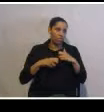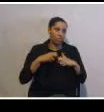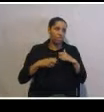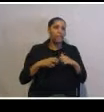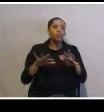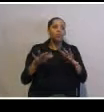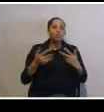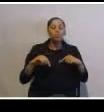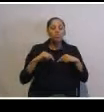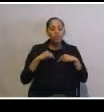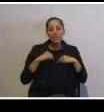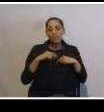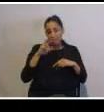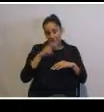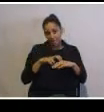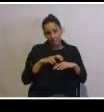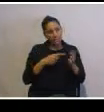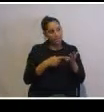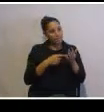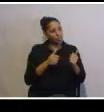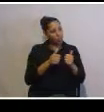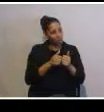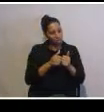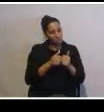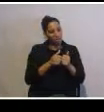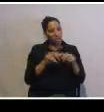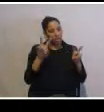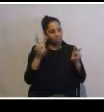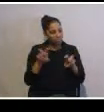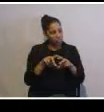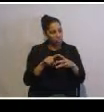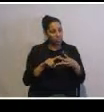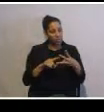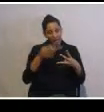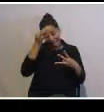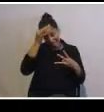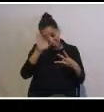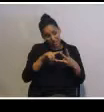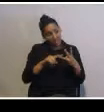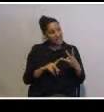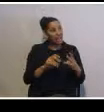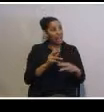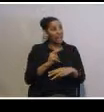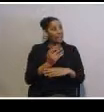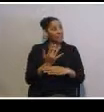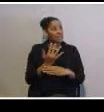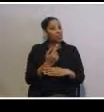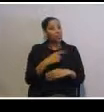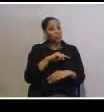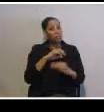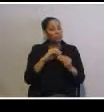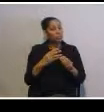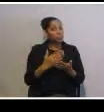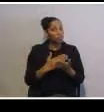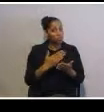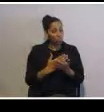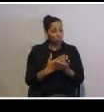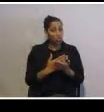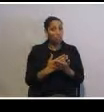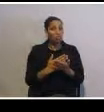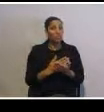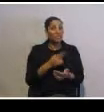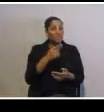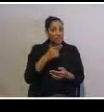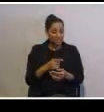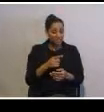we need to discuss together with ESCOM, government, NESA, how can we make sure that we bring this sustainability that ESCOM needs,